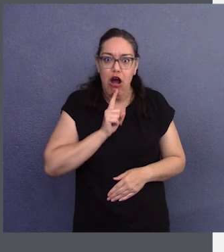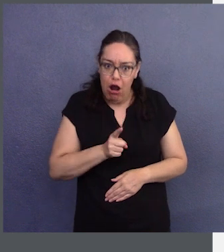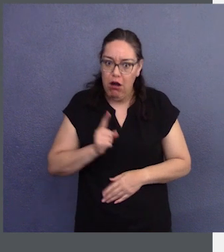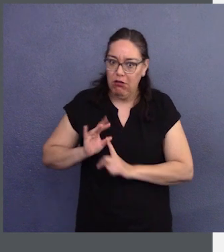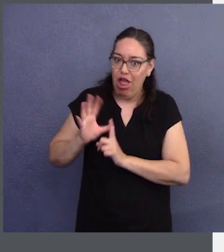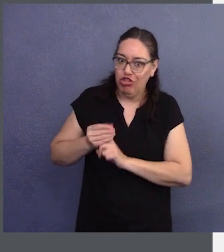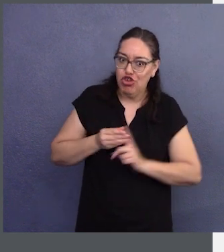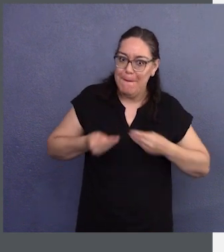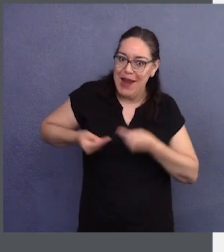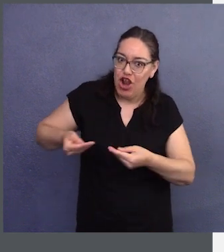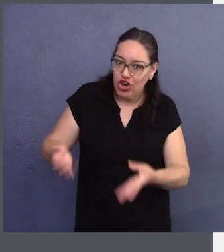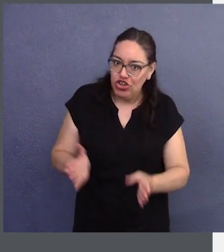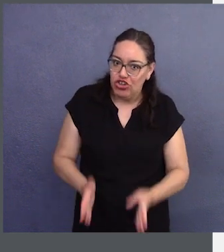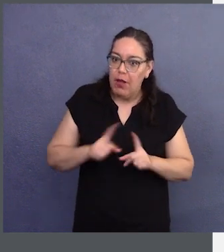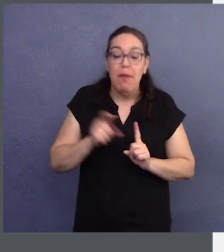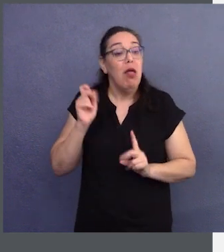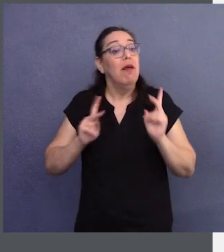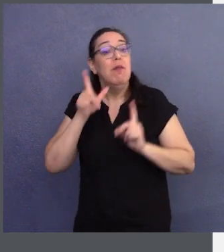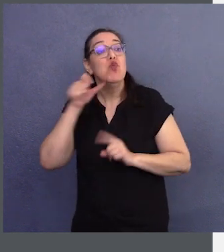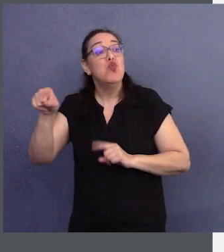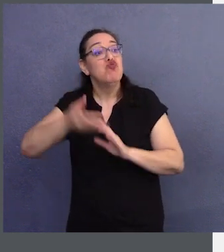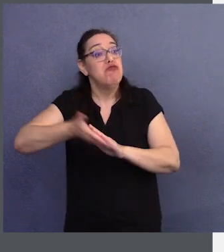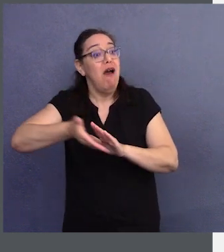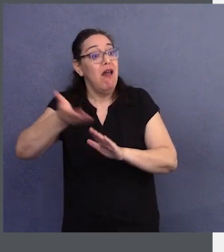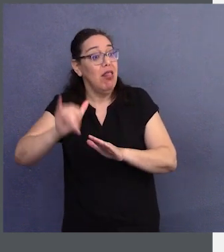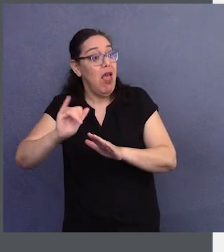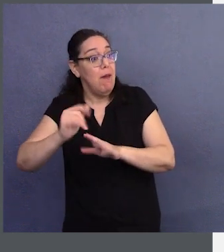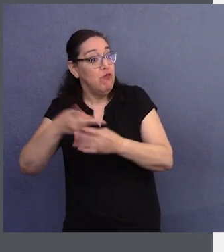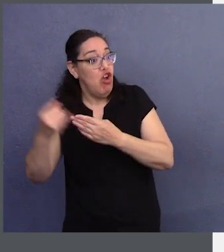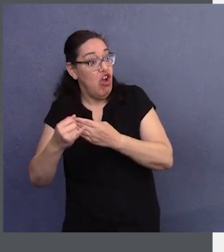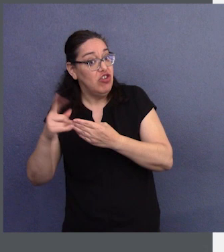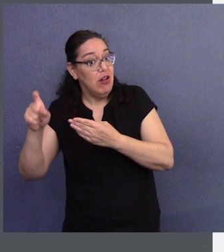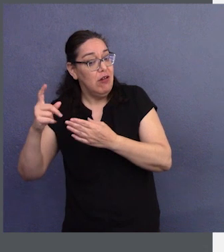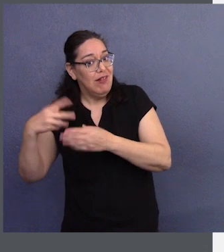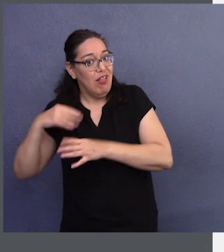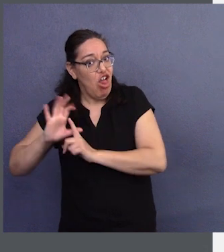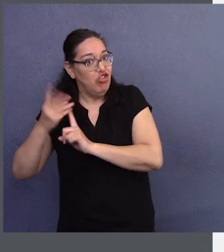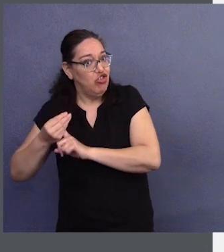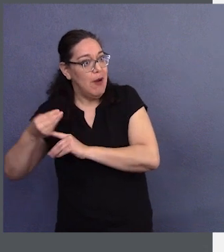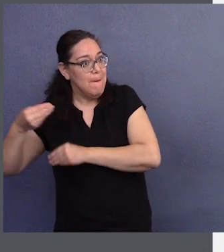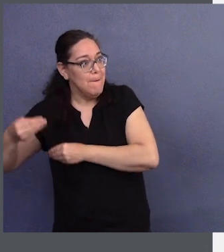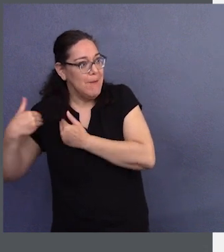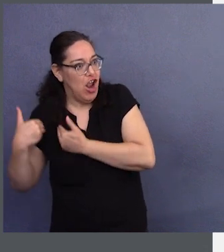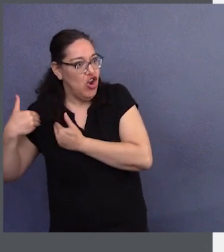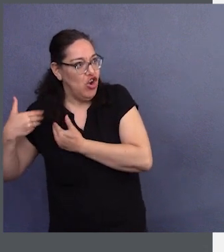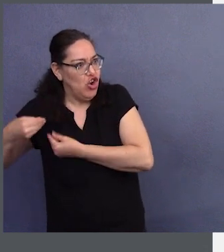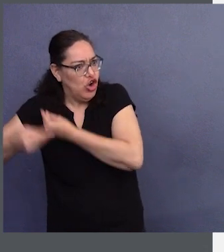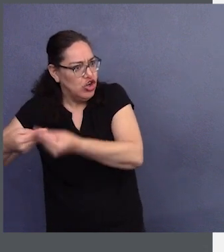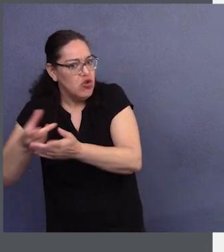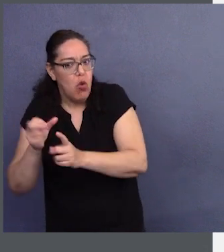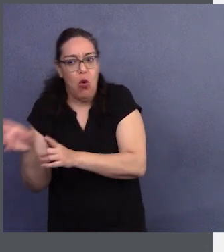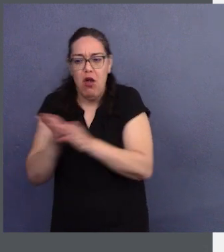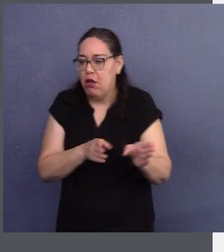bearers, but are the people who are running the project culture bearers? Or do you follow the distinction I'm trying to